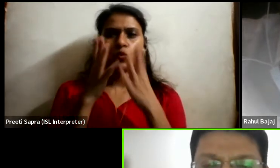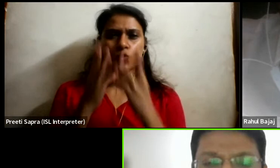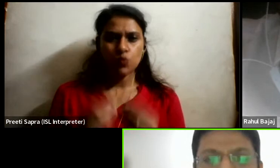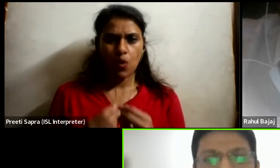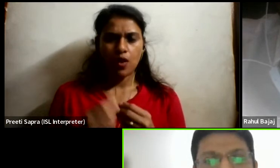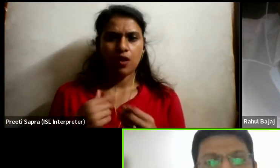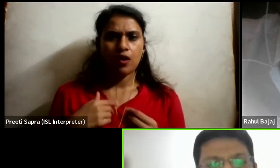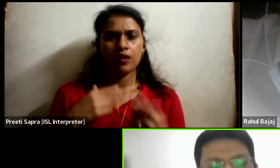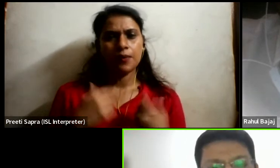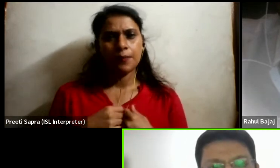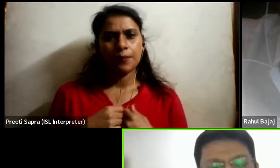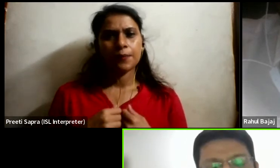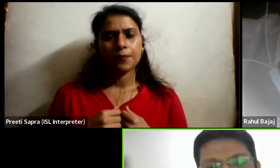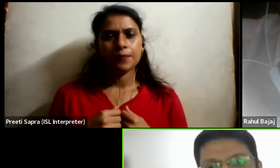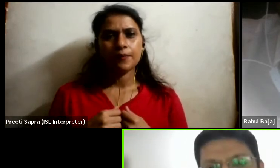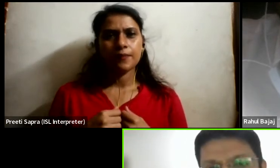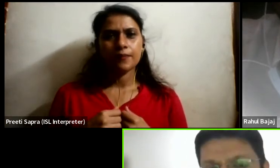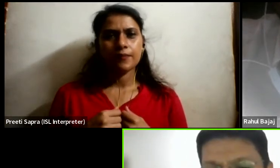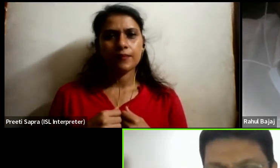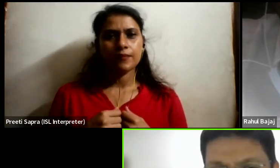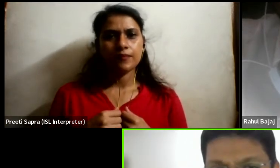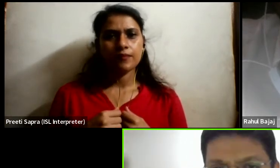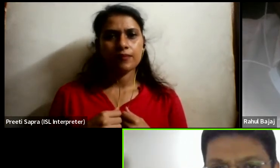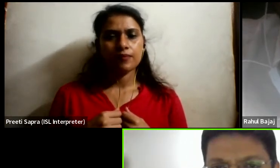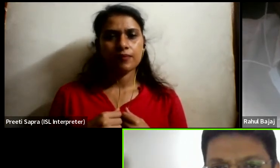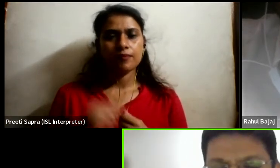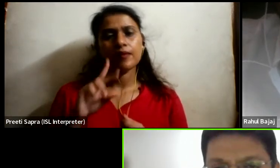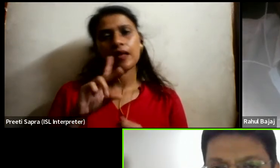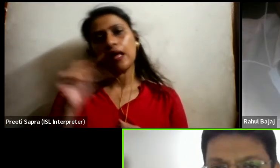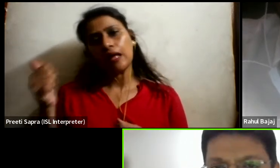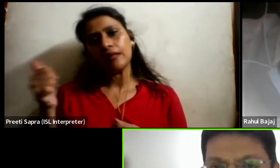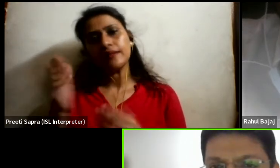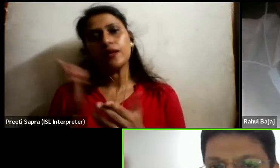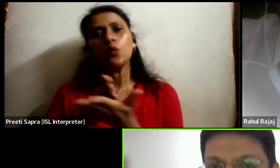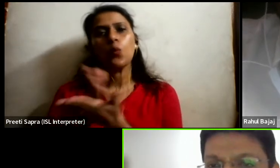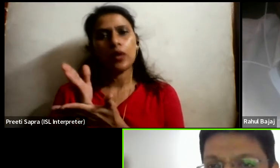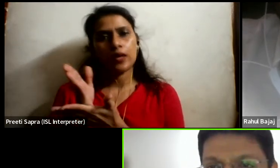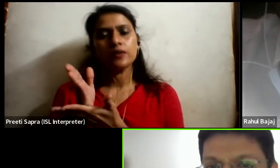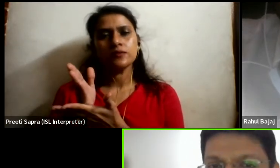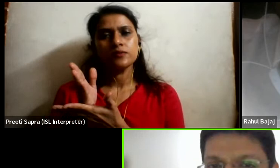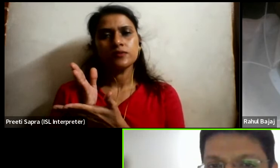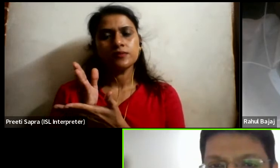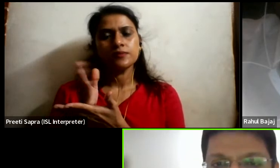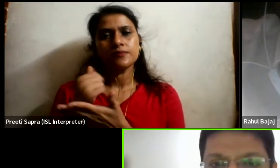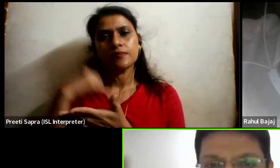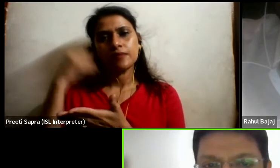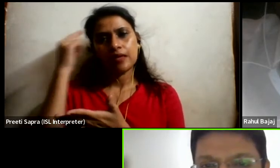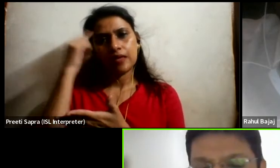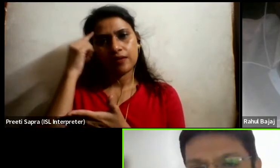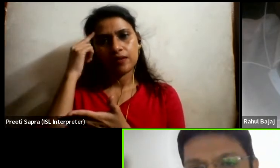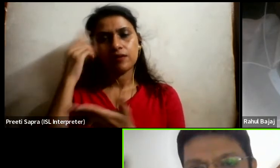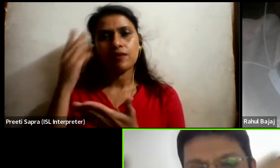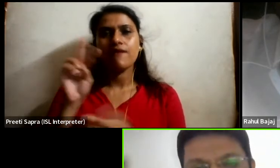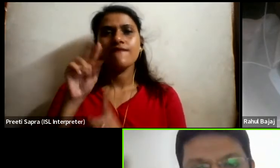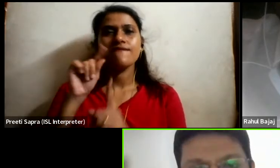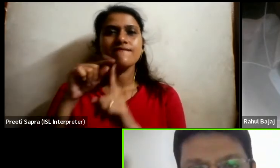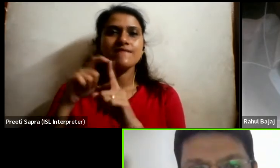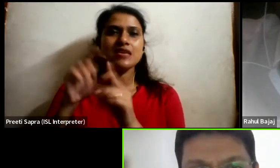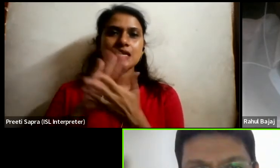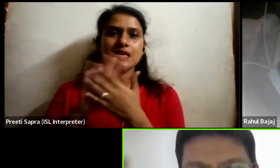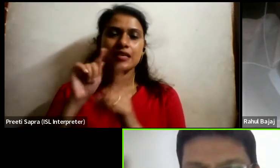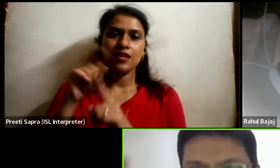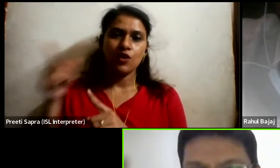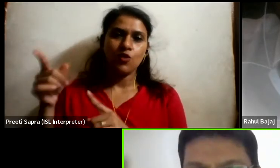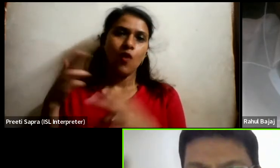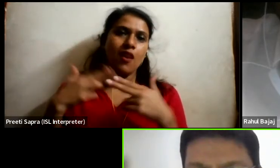sure. They could be other ways, but I think Vidhi, you guys are the legal guys. You need